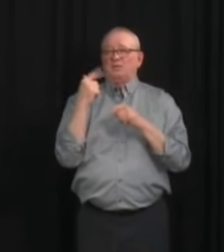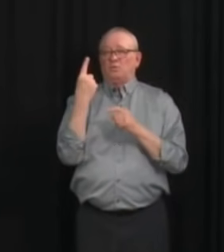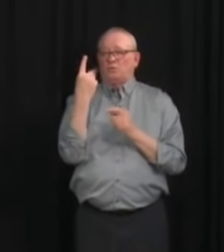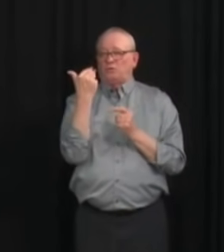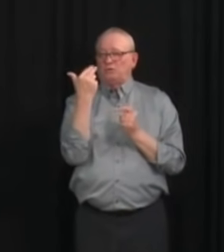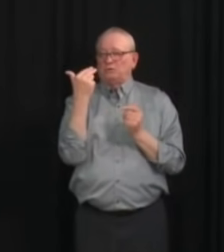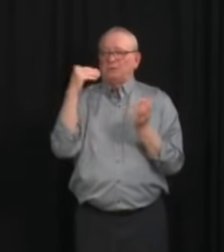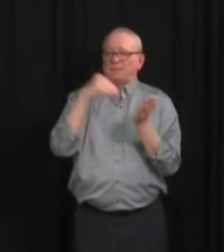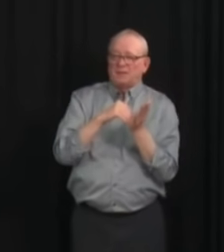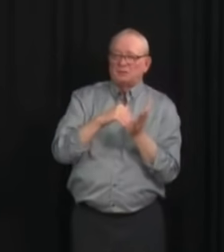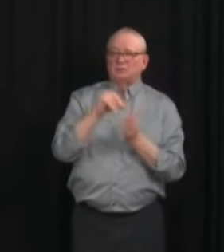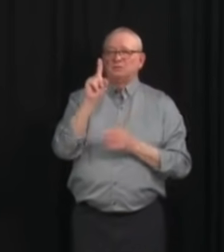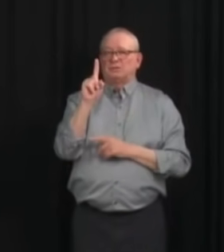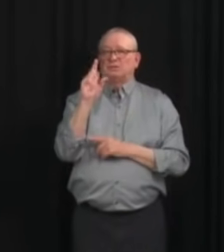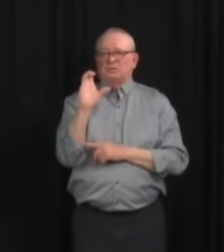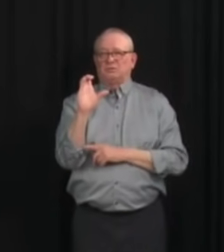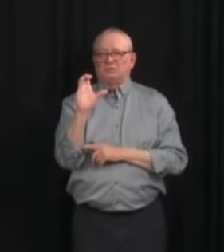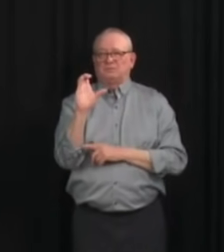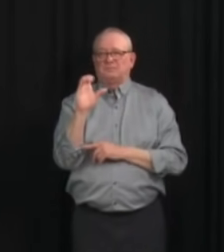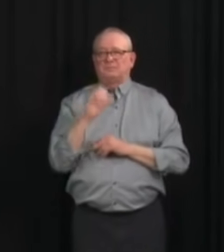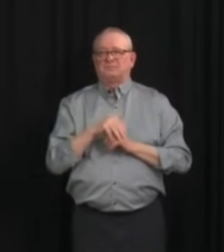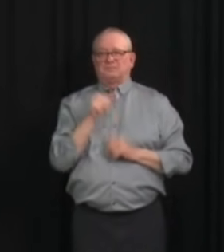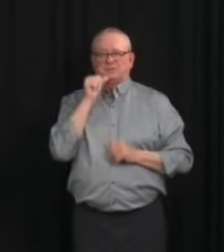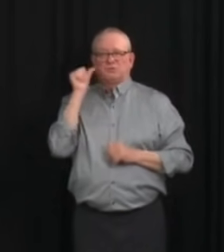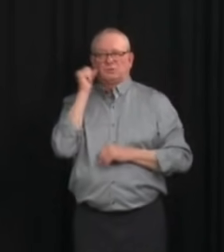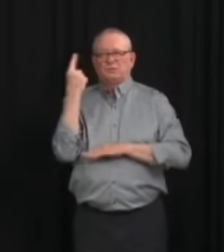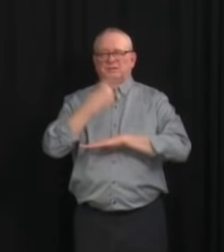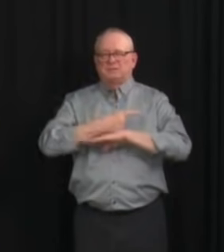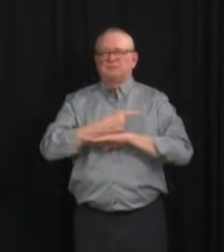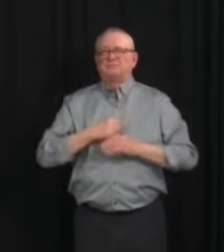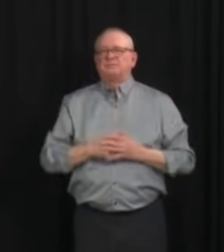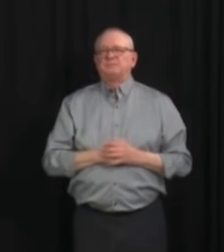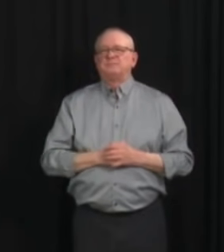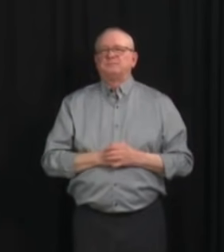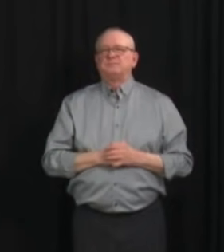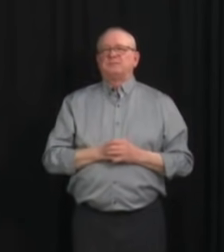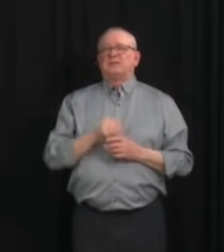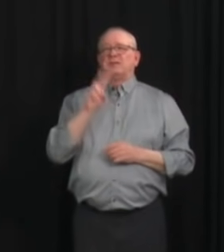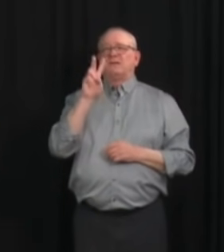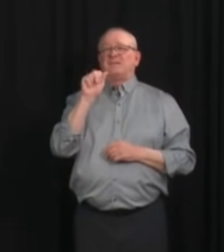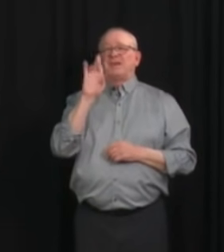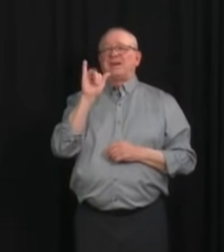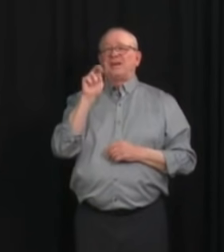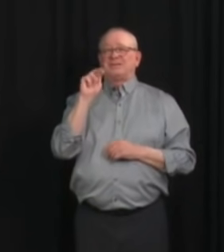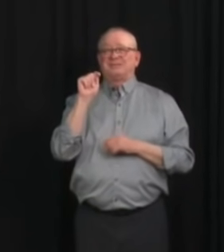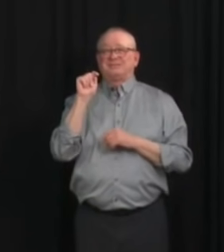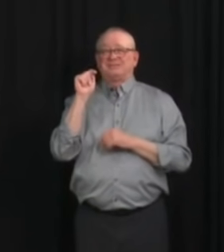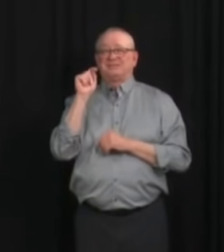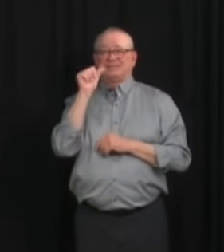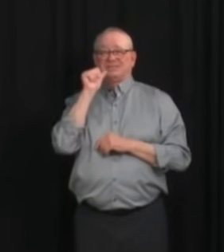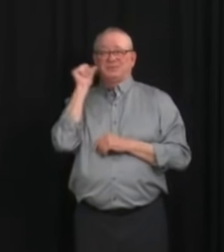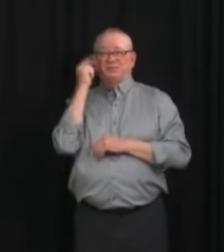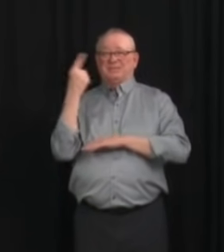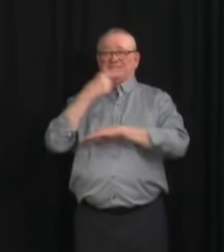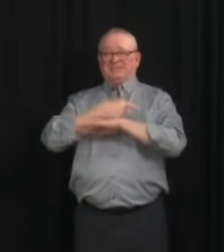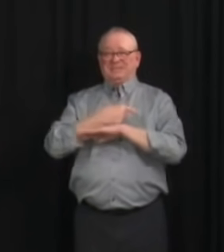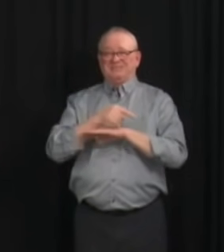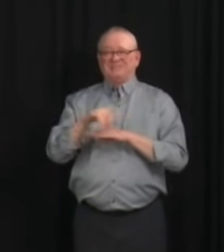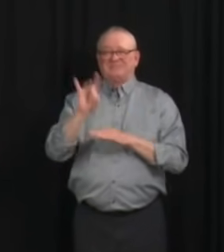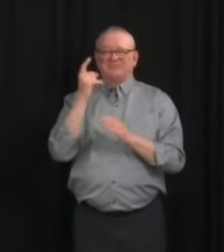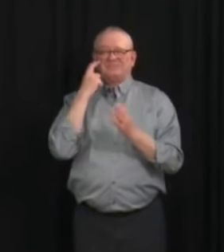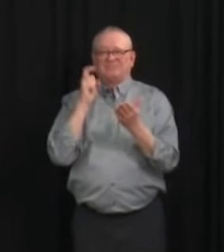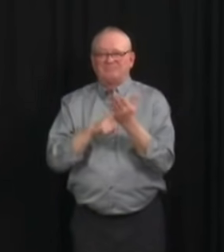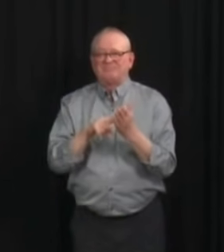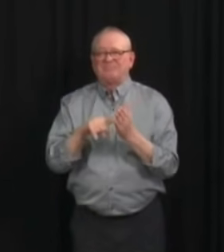identified 816 additional cases of variants of concern in the last 24 hours. Variants currently represent